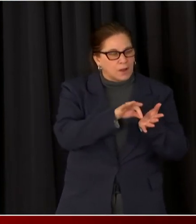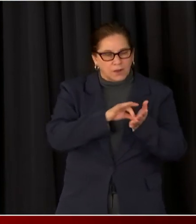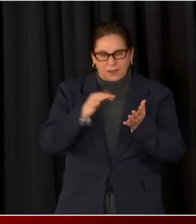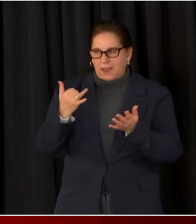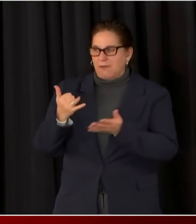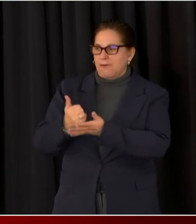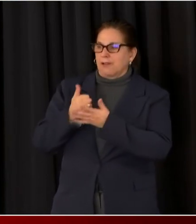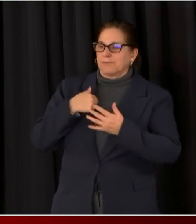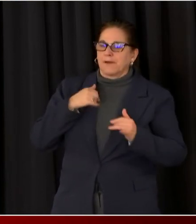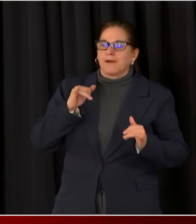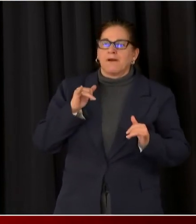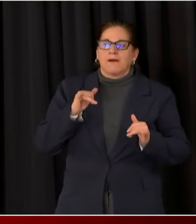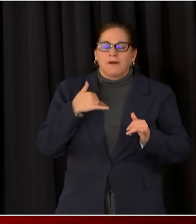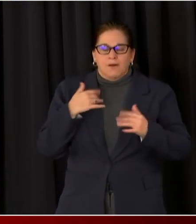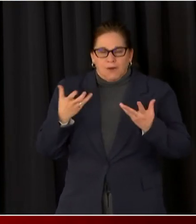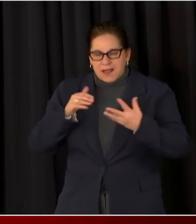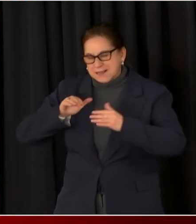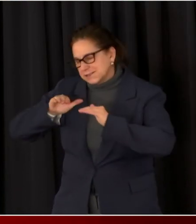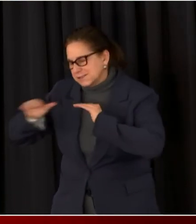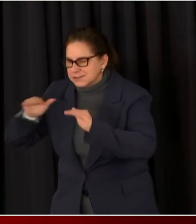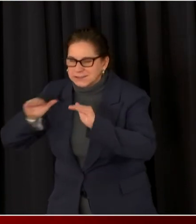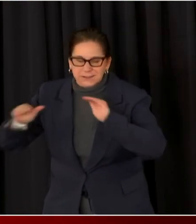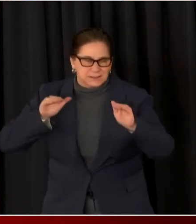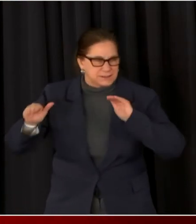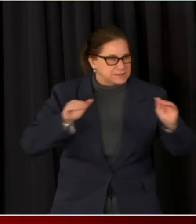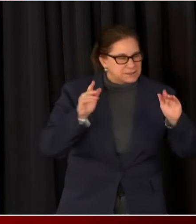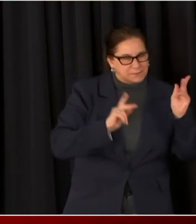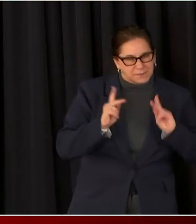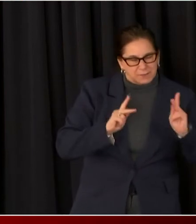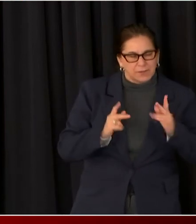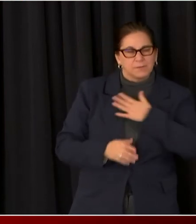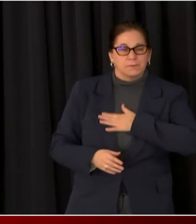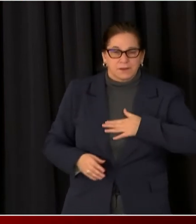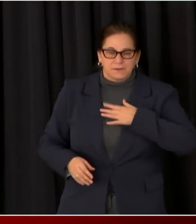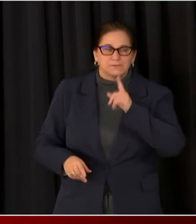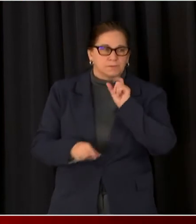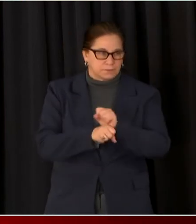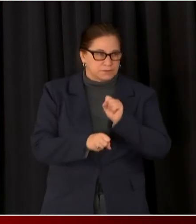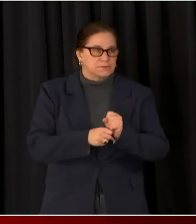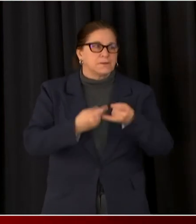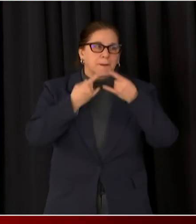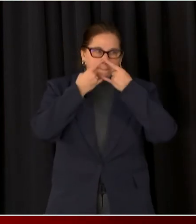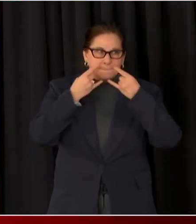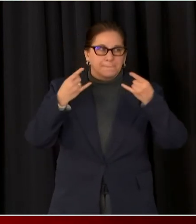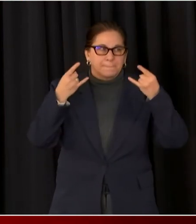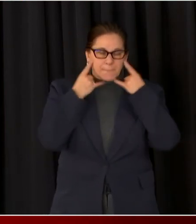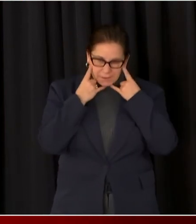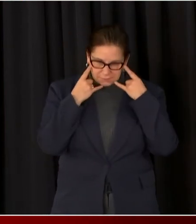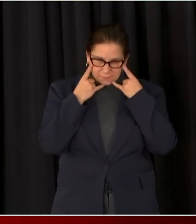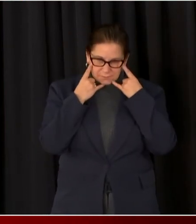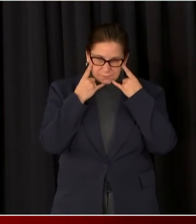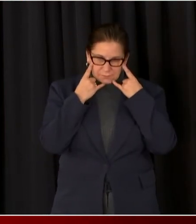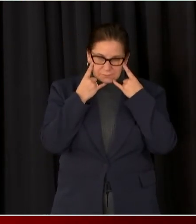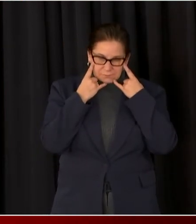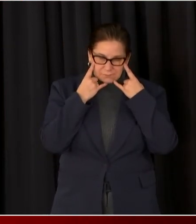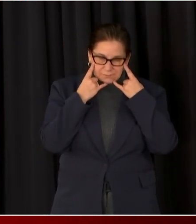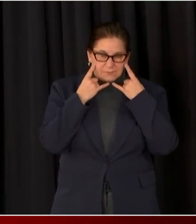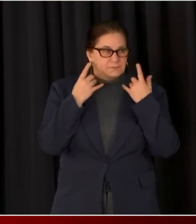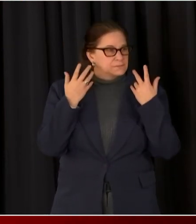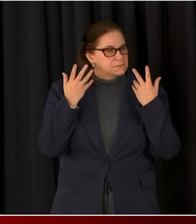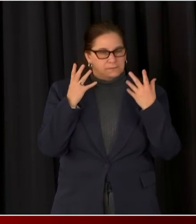in reminding people how to properly wear masks. Further, we want to